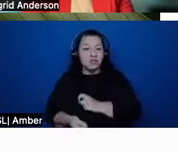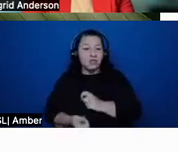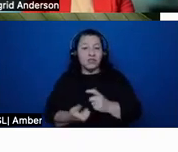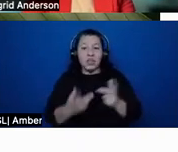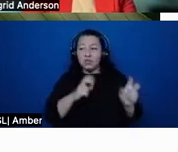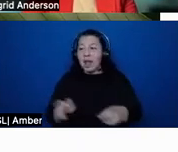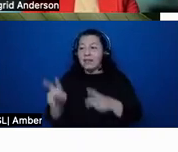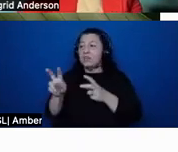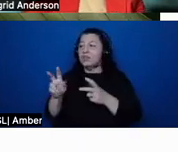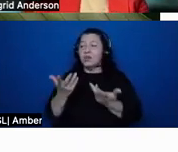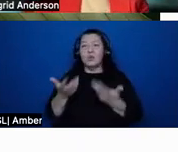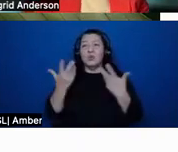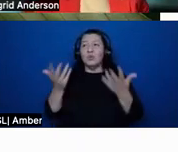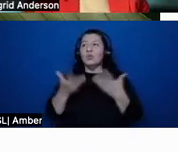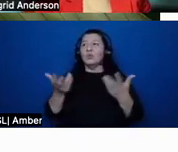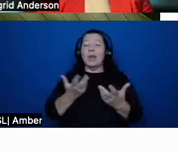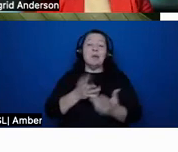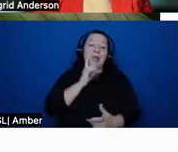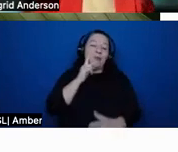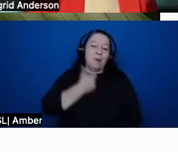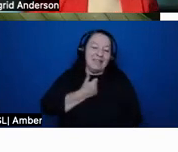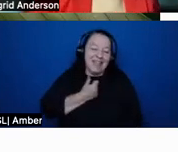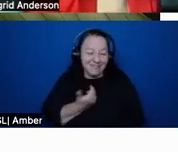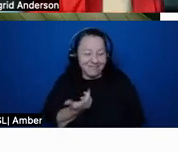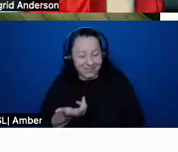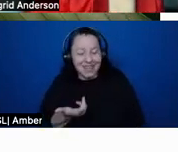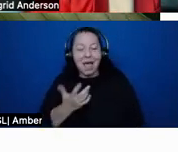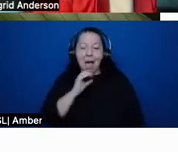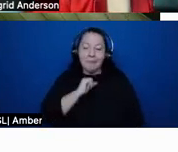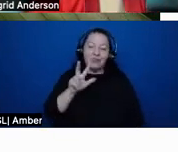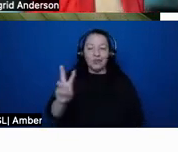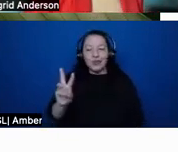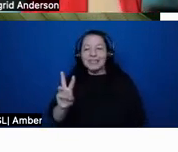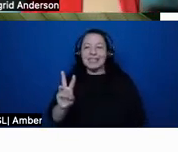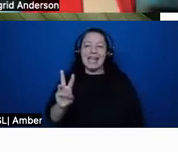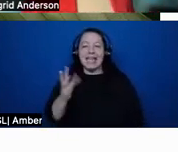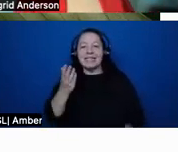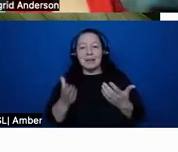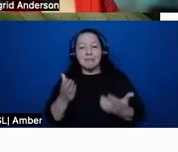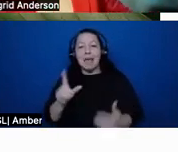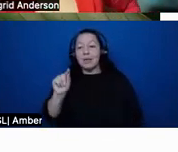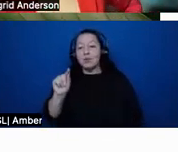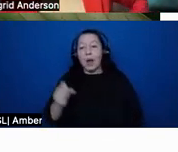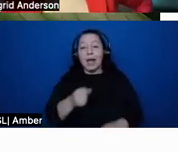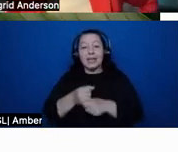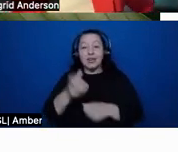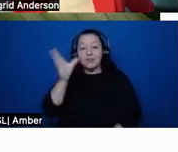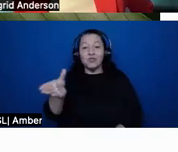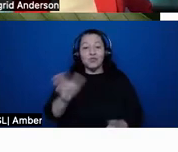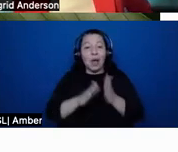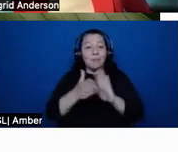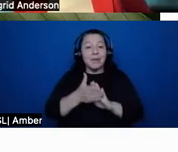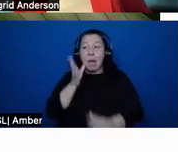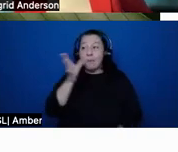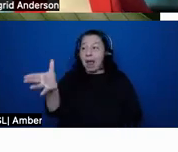into, I'm just speaking for myself, like as I'm 36, maybe in 20 years or so, I may become a grandma. That's a weird